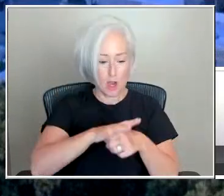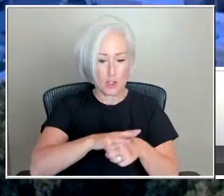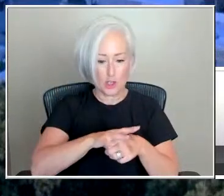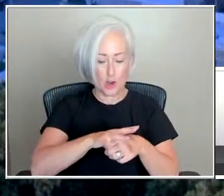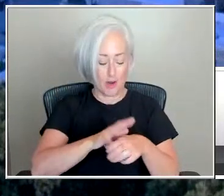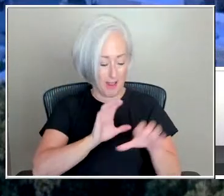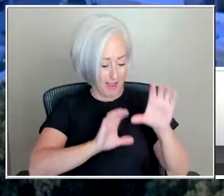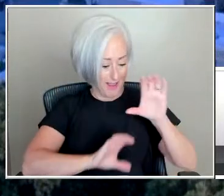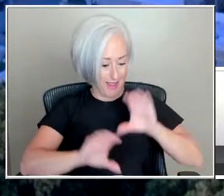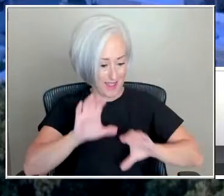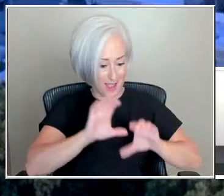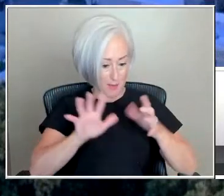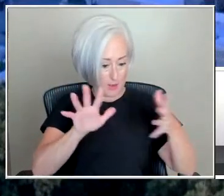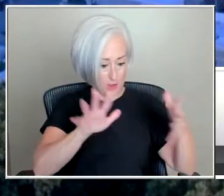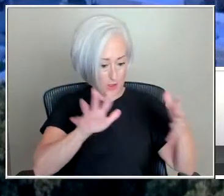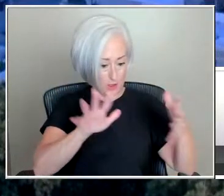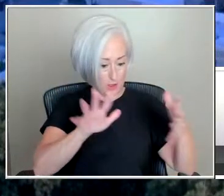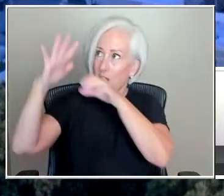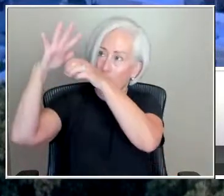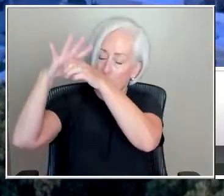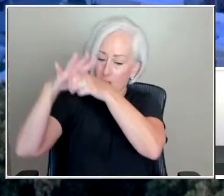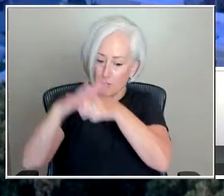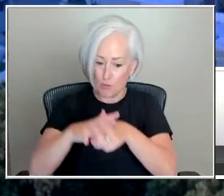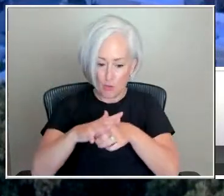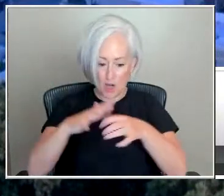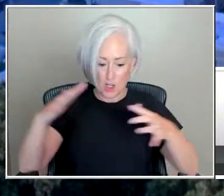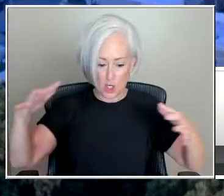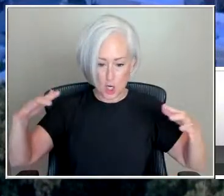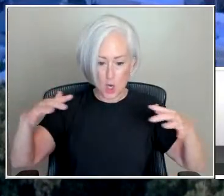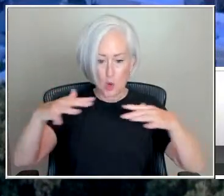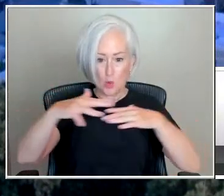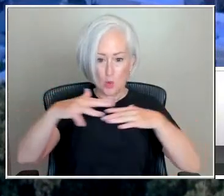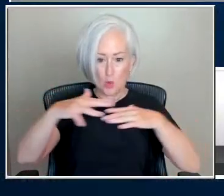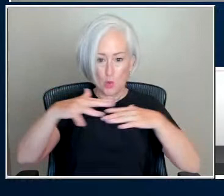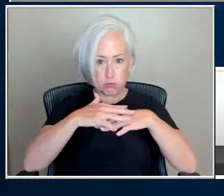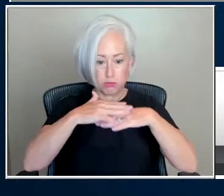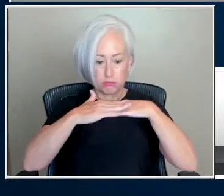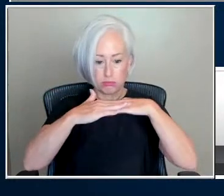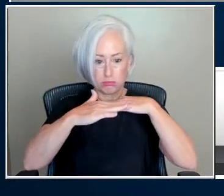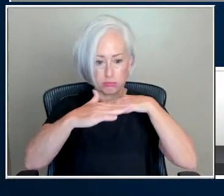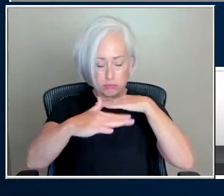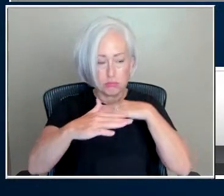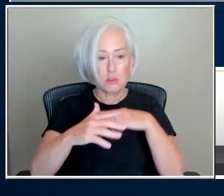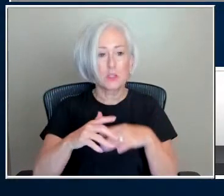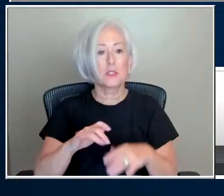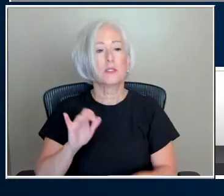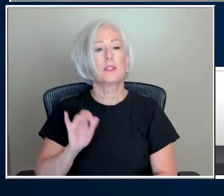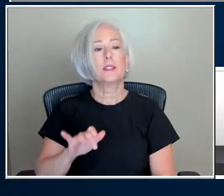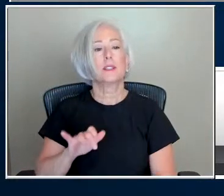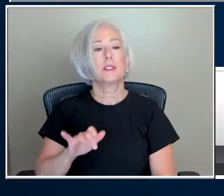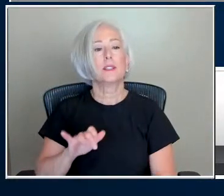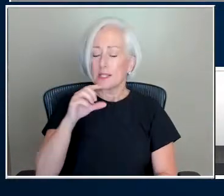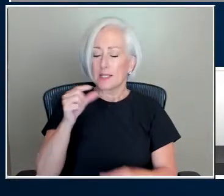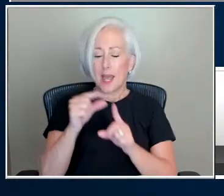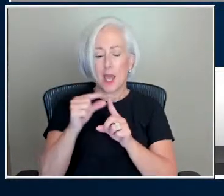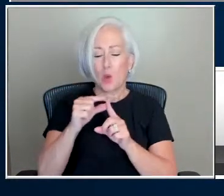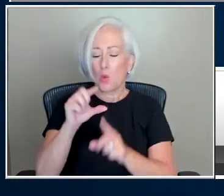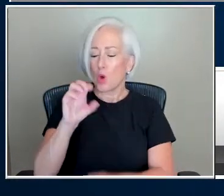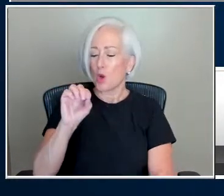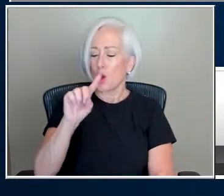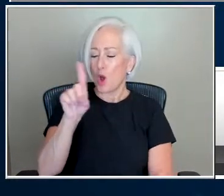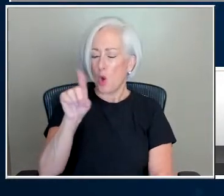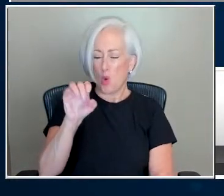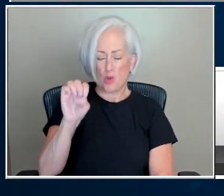So it's just been unusually stable this year. We throw the word ozone around. What exactly is ozone,